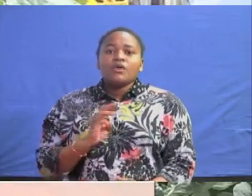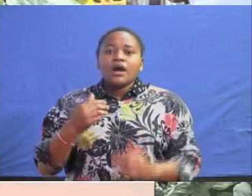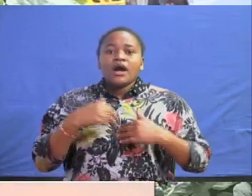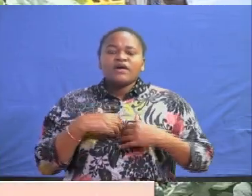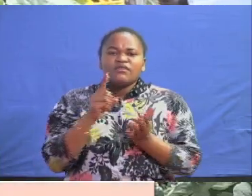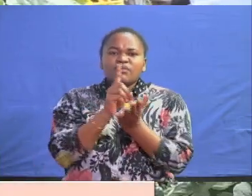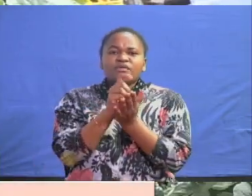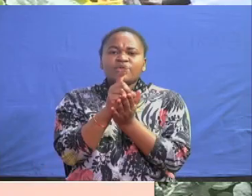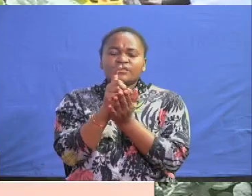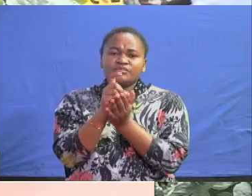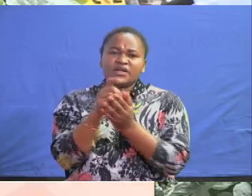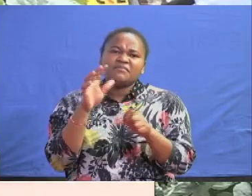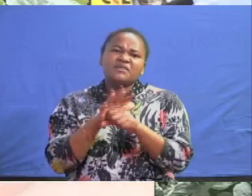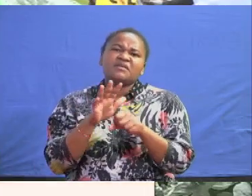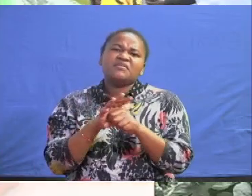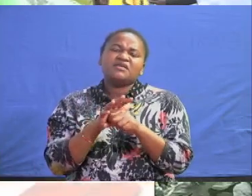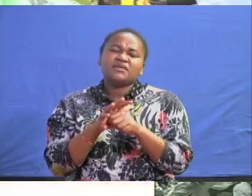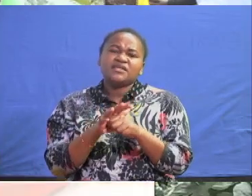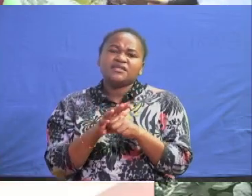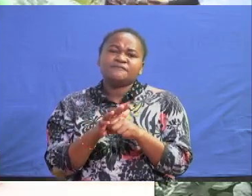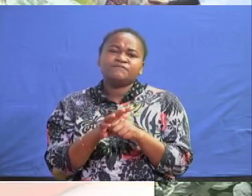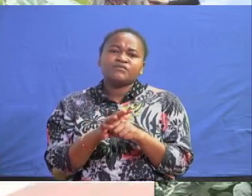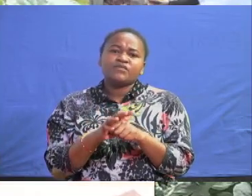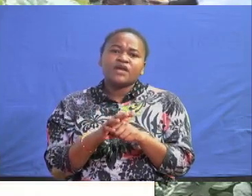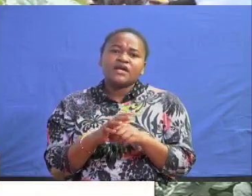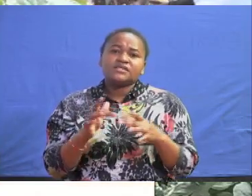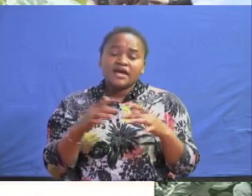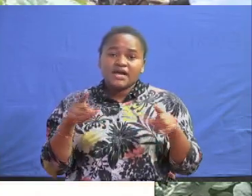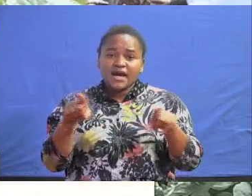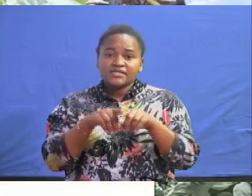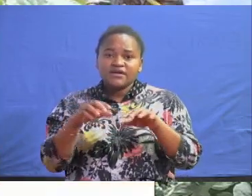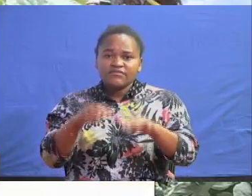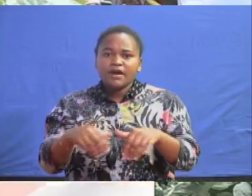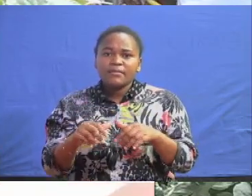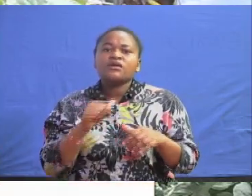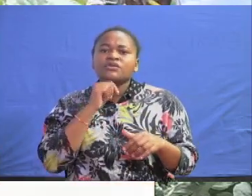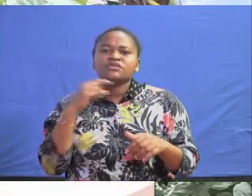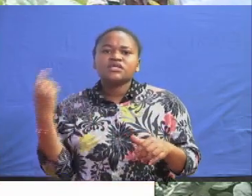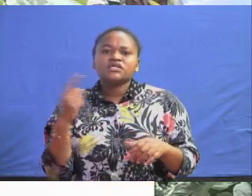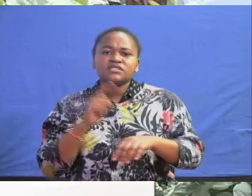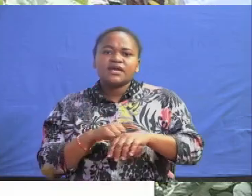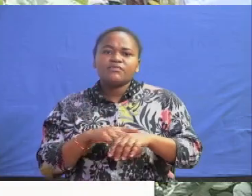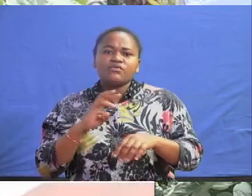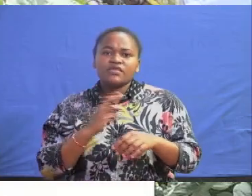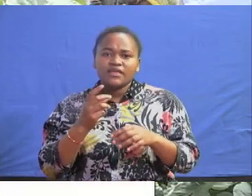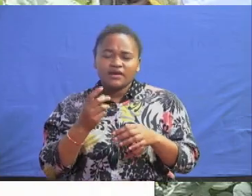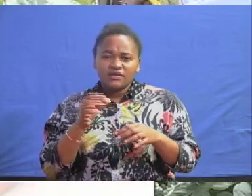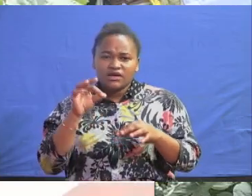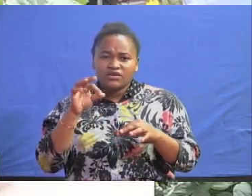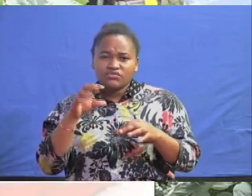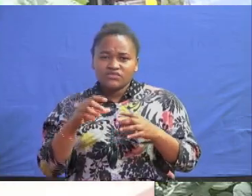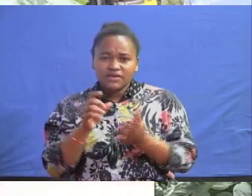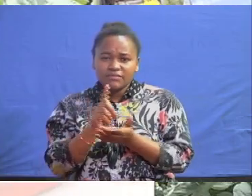aphids, we have cutworms, and we have caterpillars. And for their control as a farmer, not each and every time you notice that there are some pests in your farm, you need to go